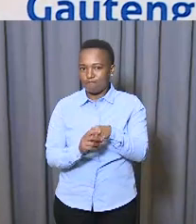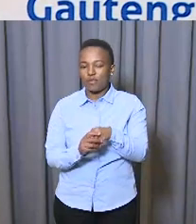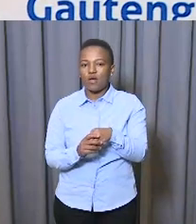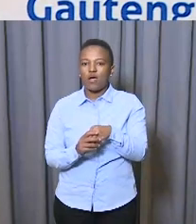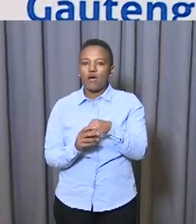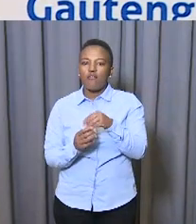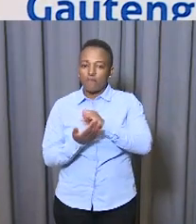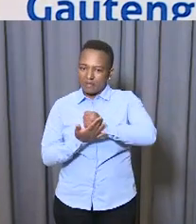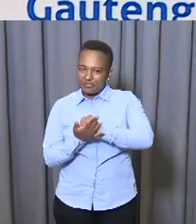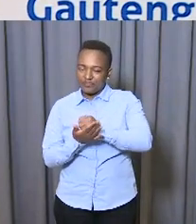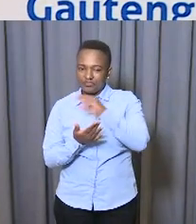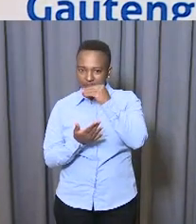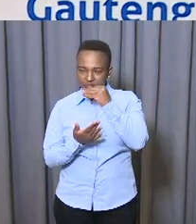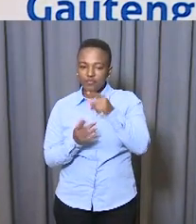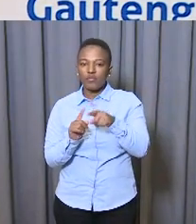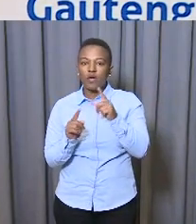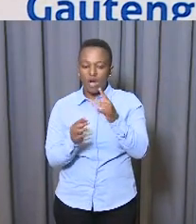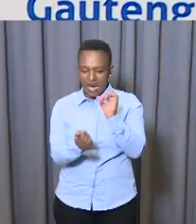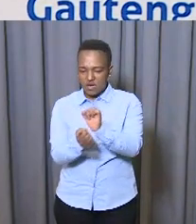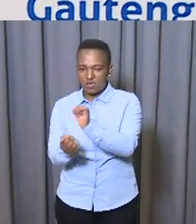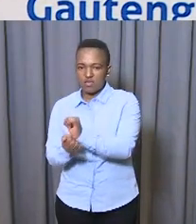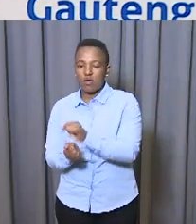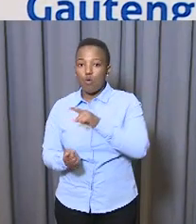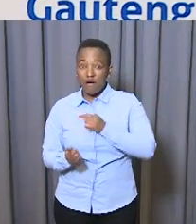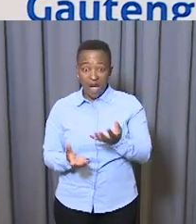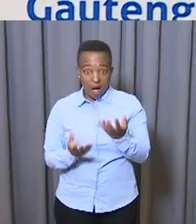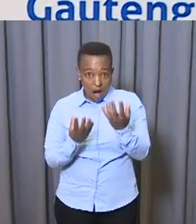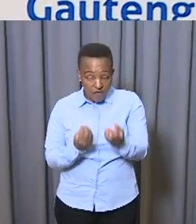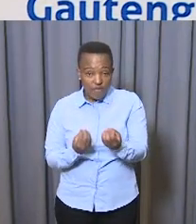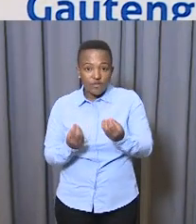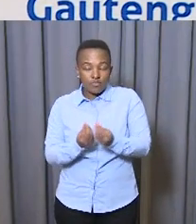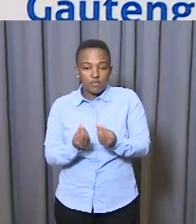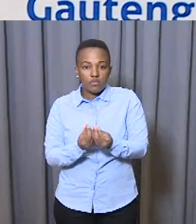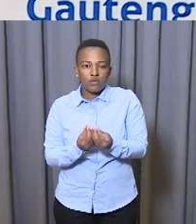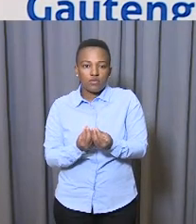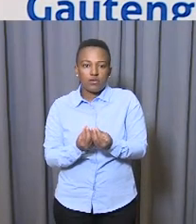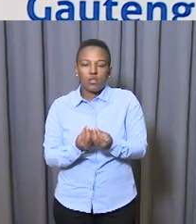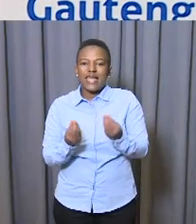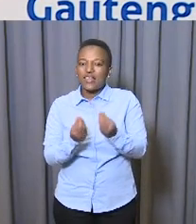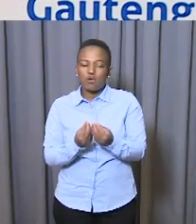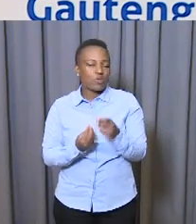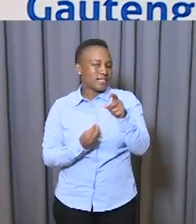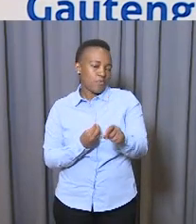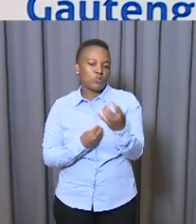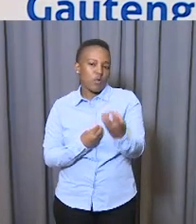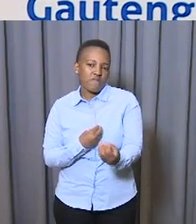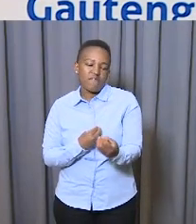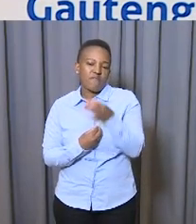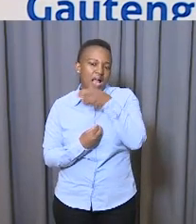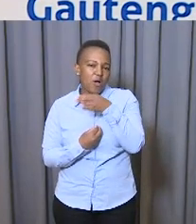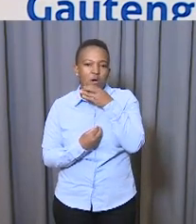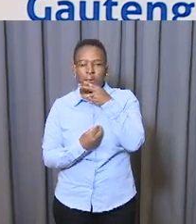get arrested because they're in possession of things that they're not supposed to be